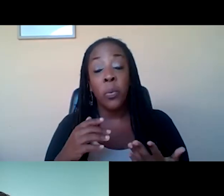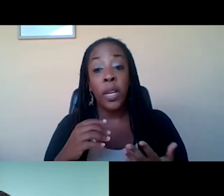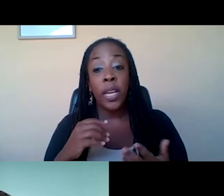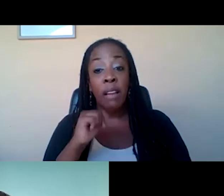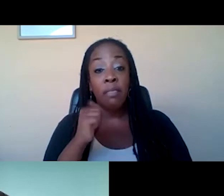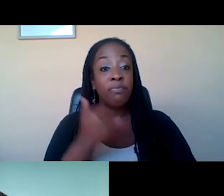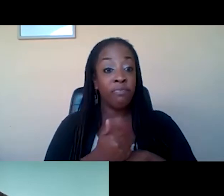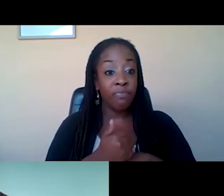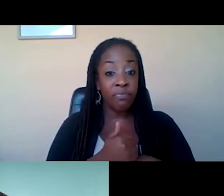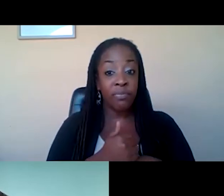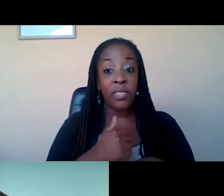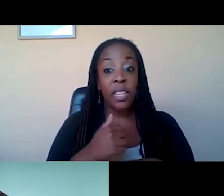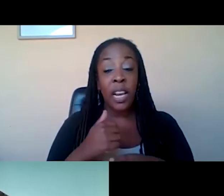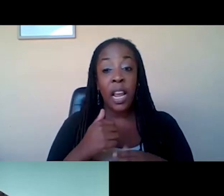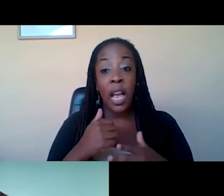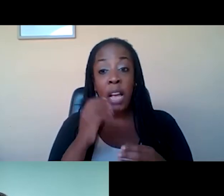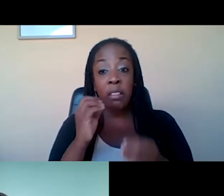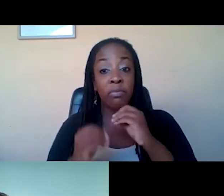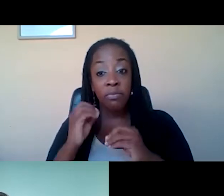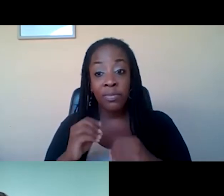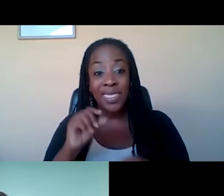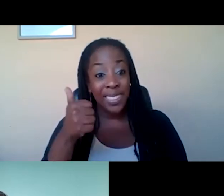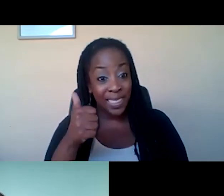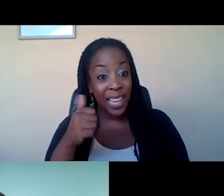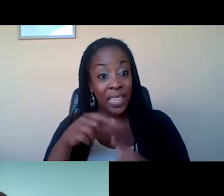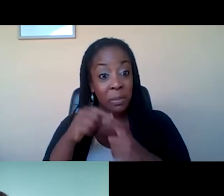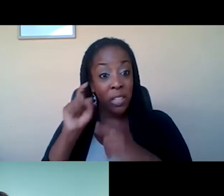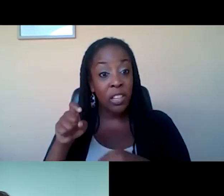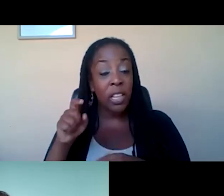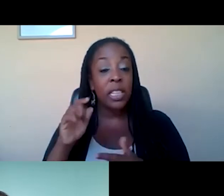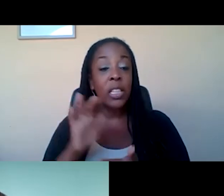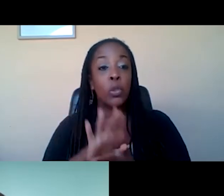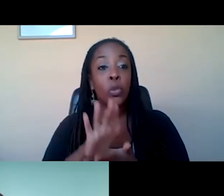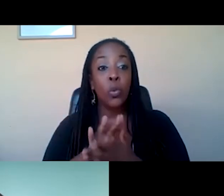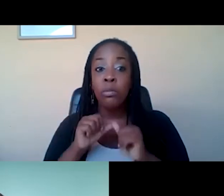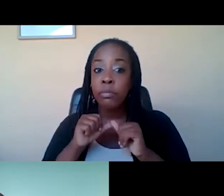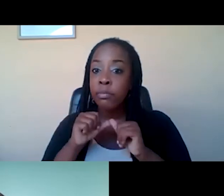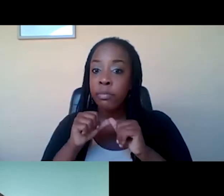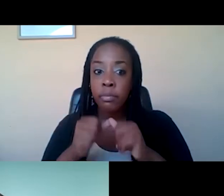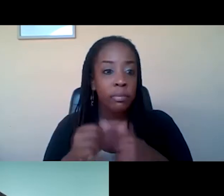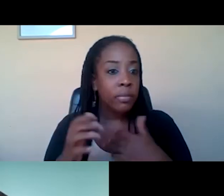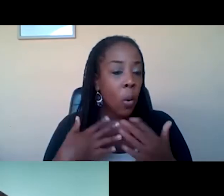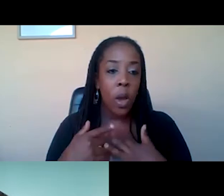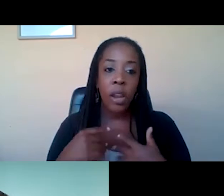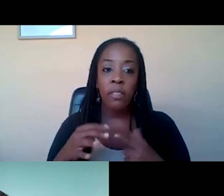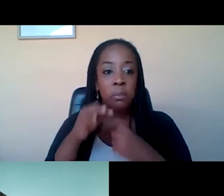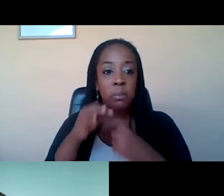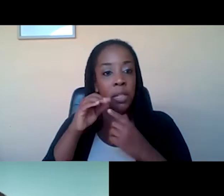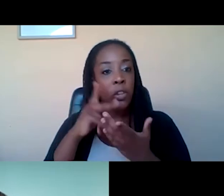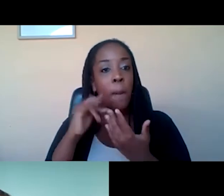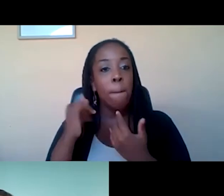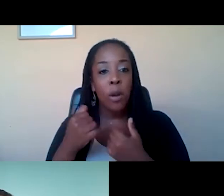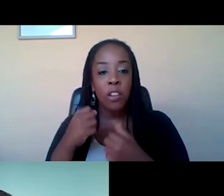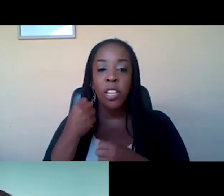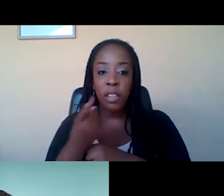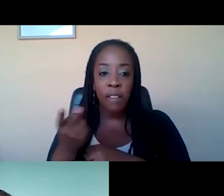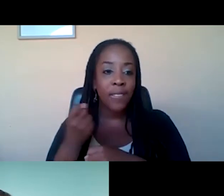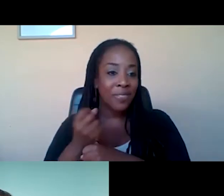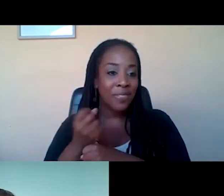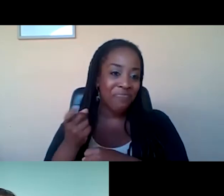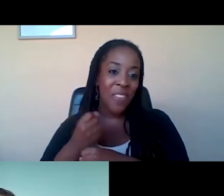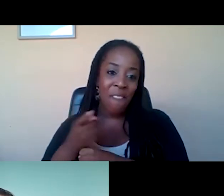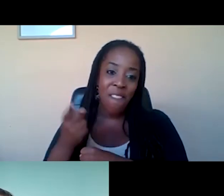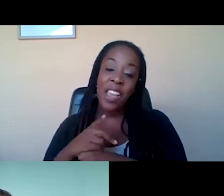schools that we continue to fund with their special projects year on year, as well as we